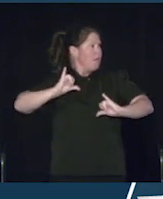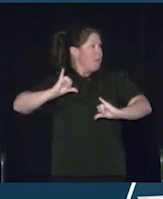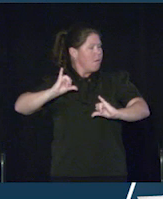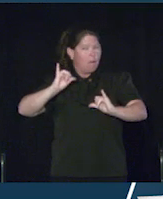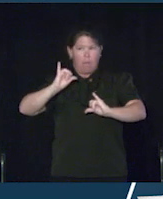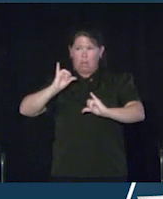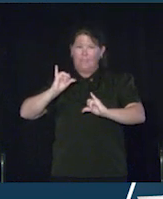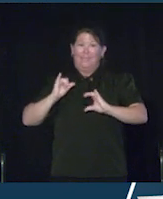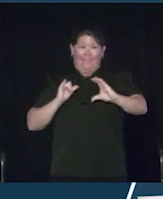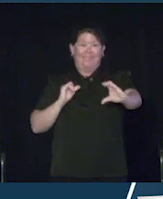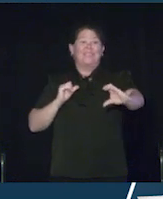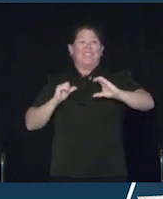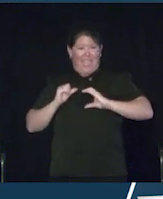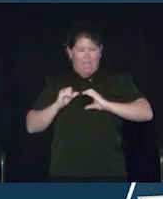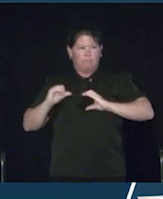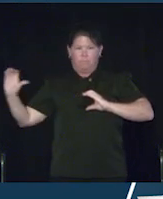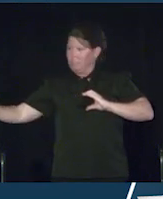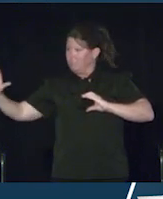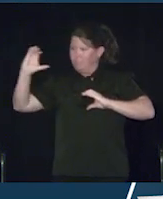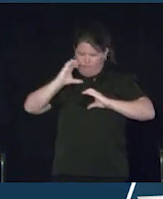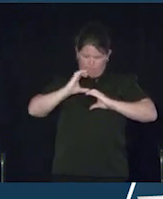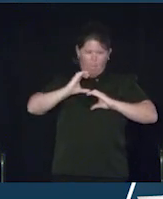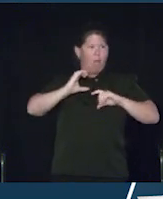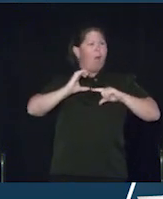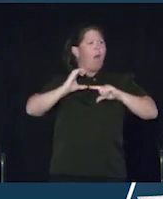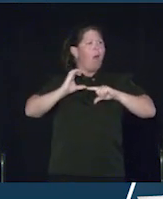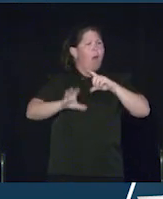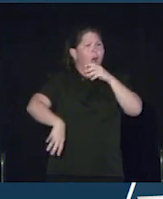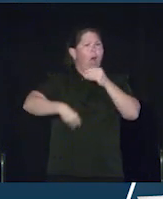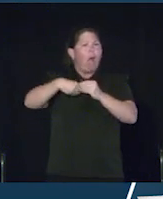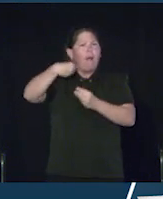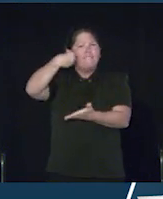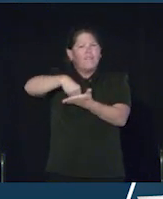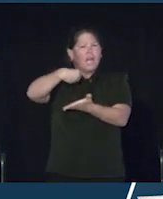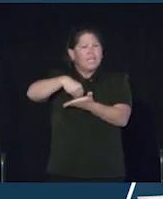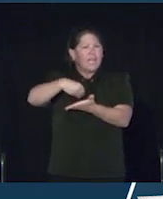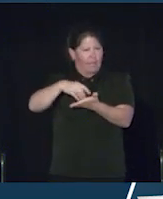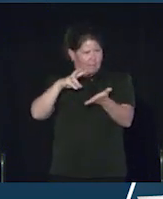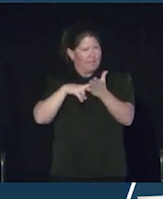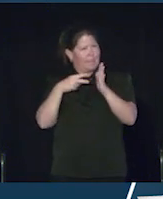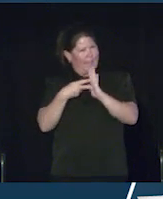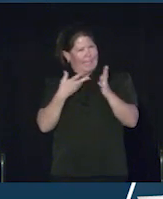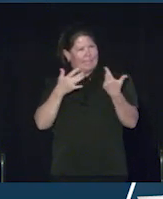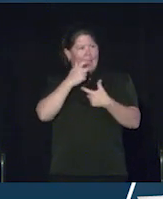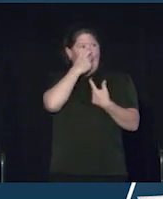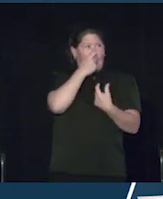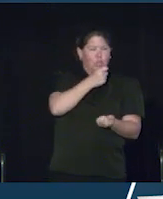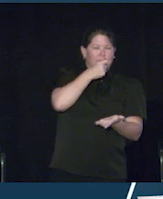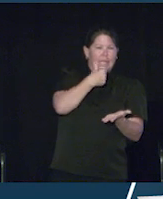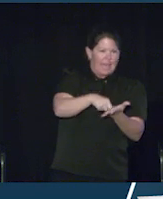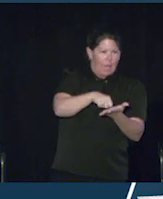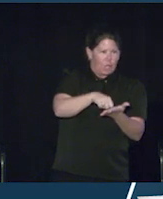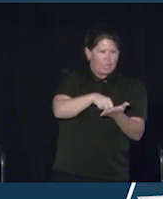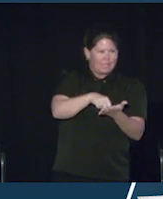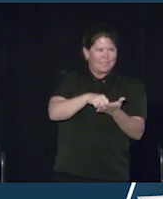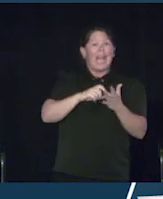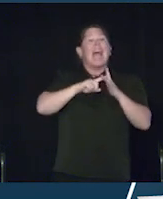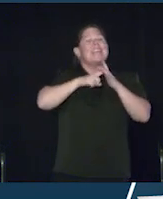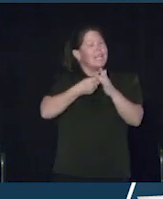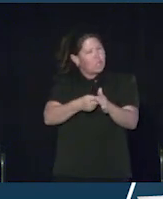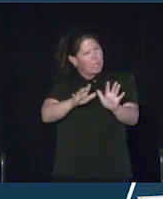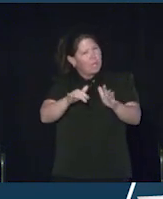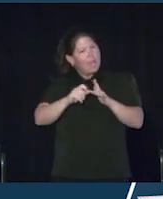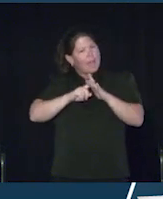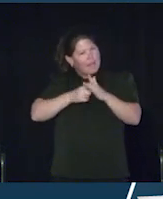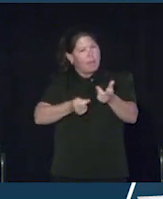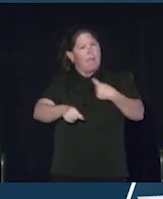provided these letters. They're another way of offer letters. They were offer letters that were issued to individuals